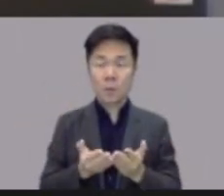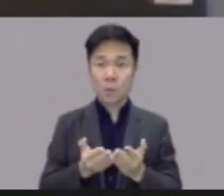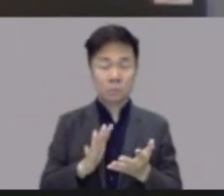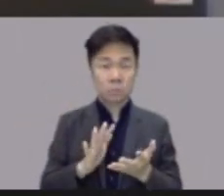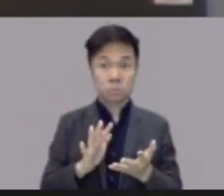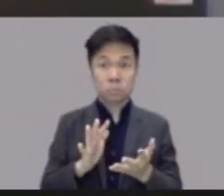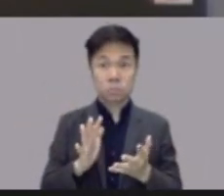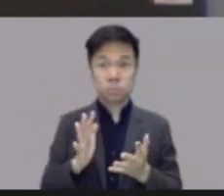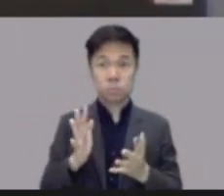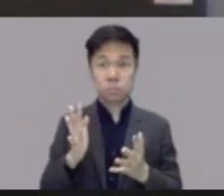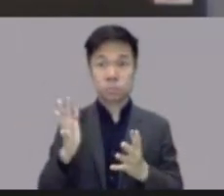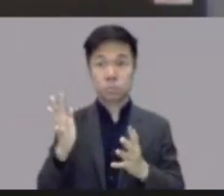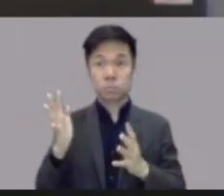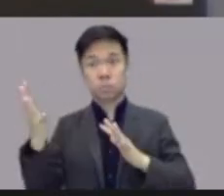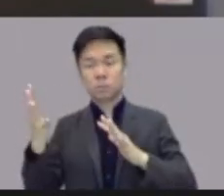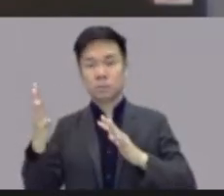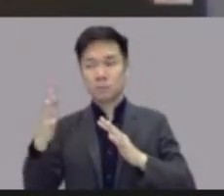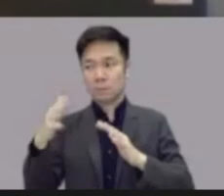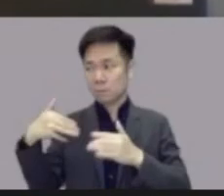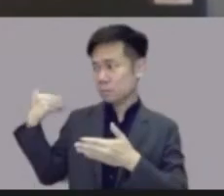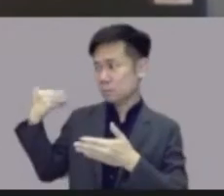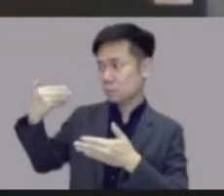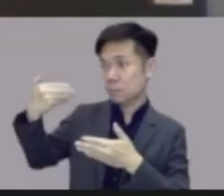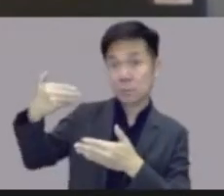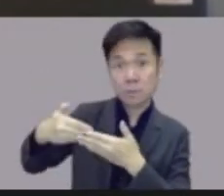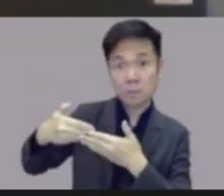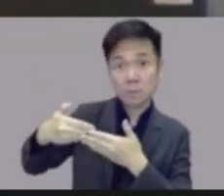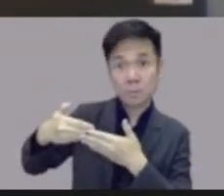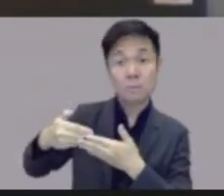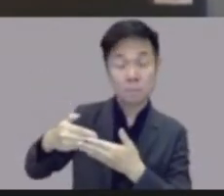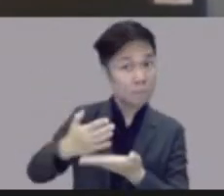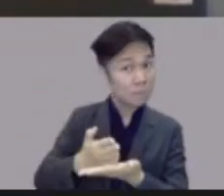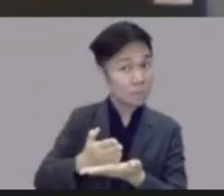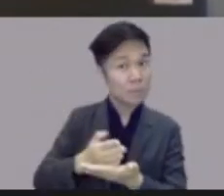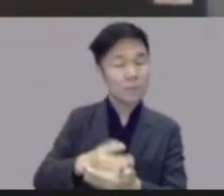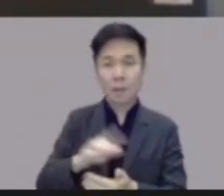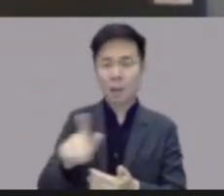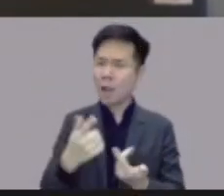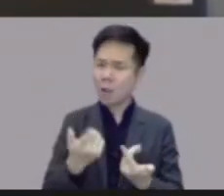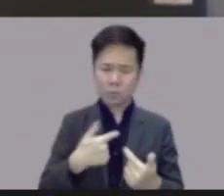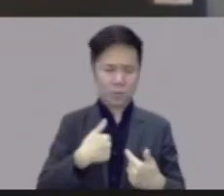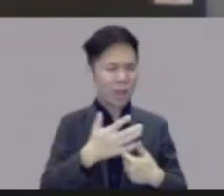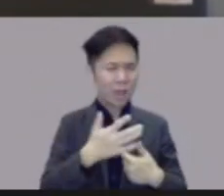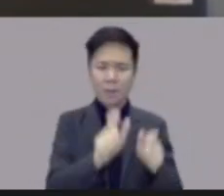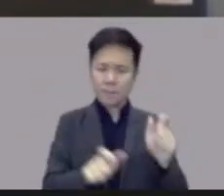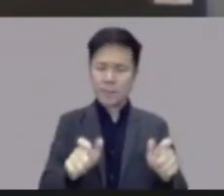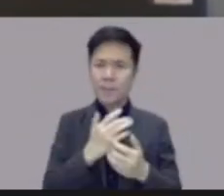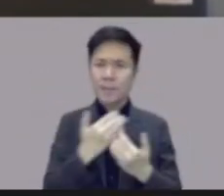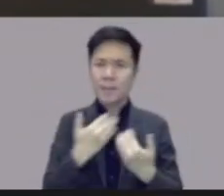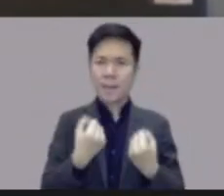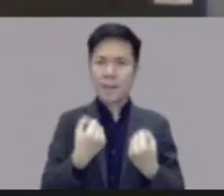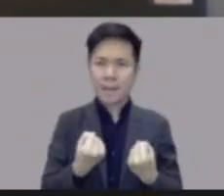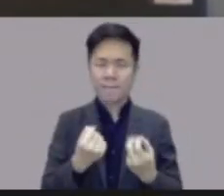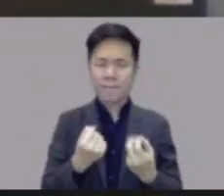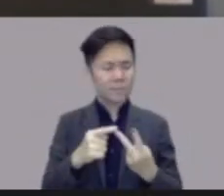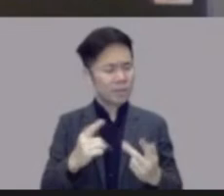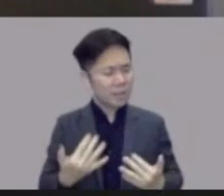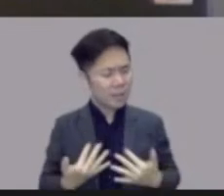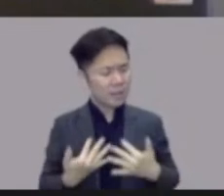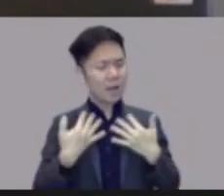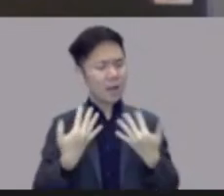for many years and by doing so to protect our health our well-being and indeed our very